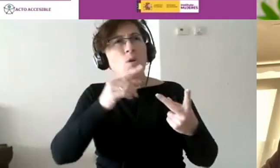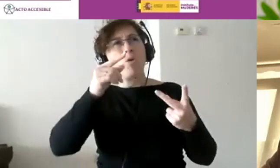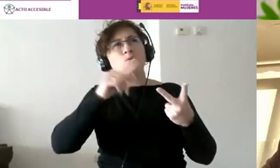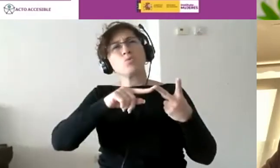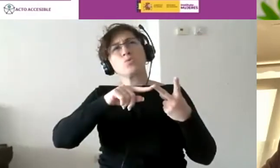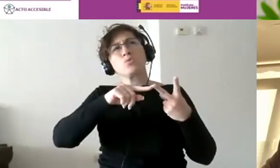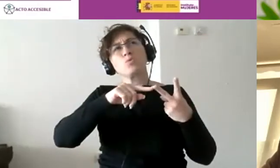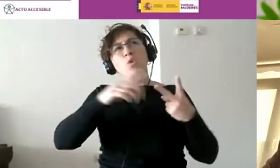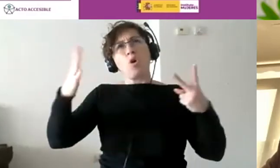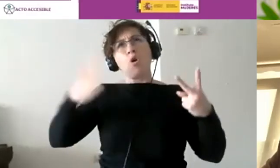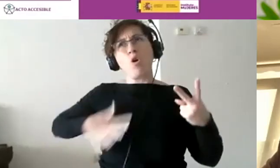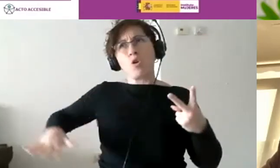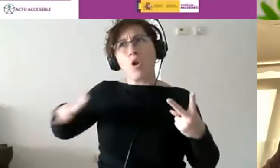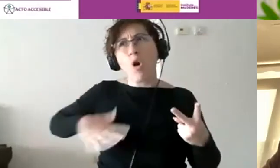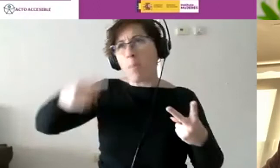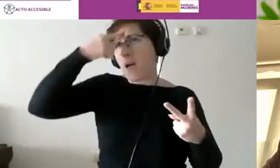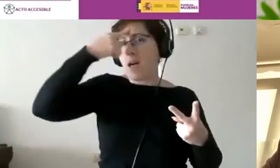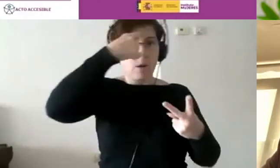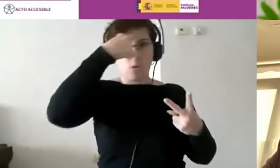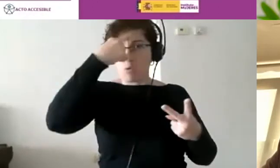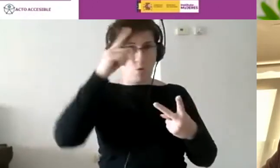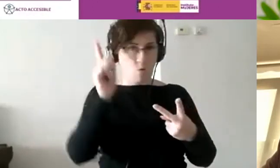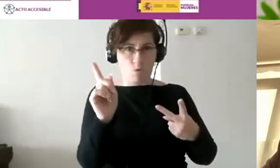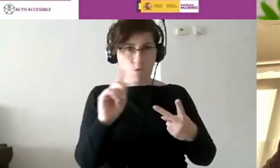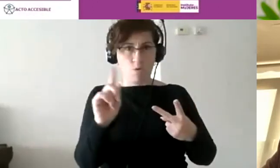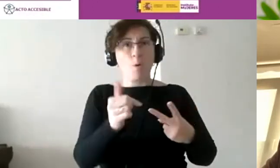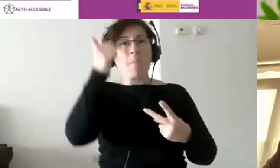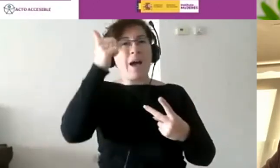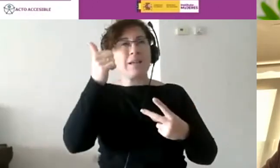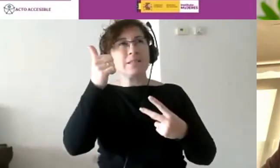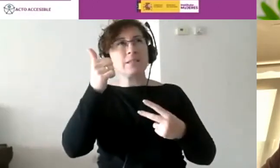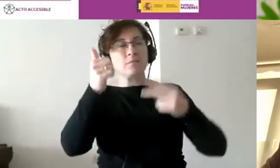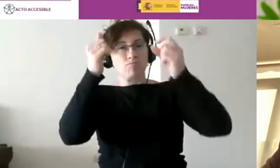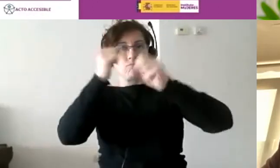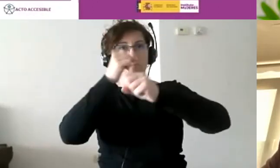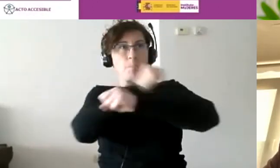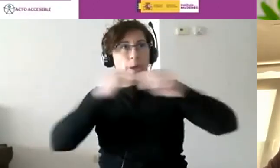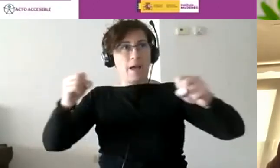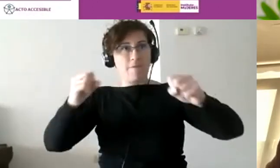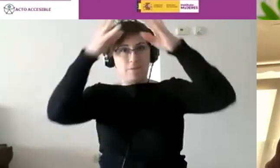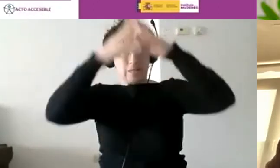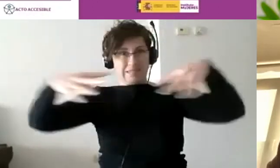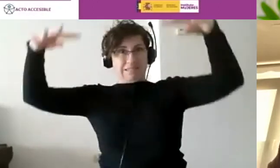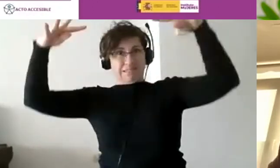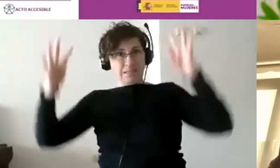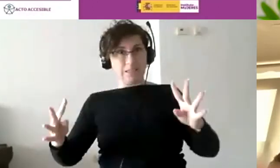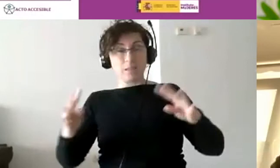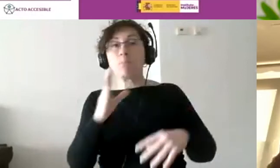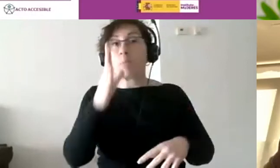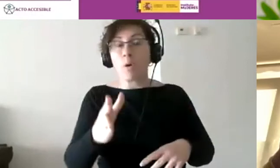food. We're not thinking of clothing. We're thinking of the creation